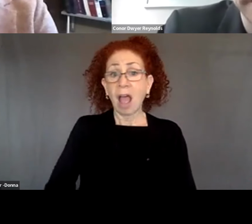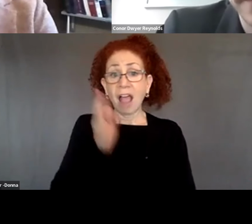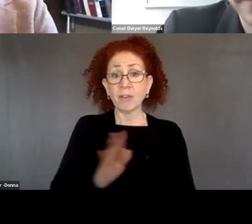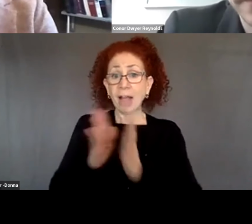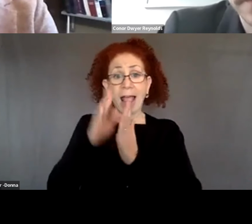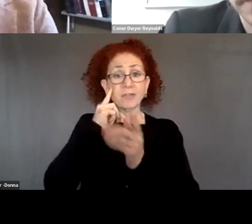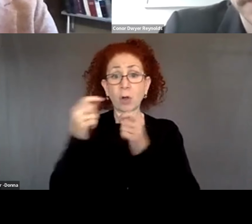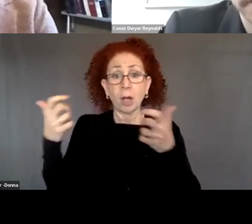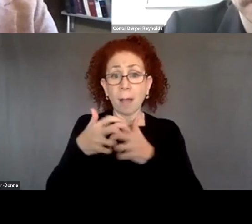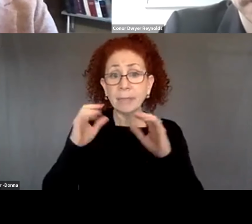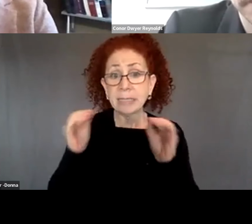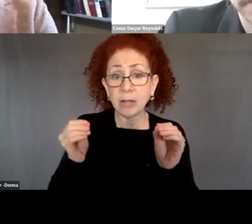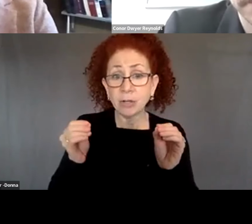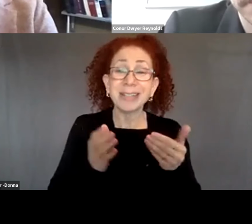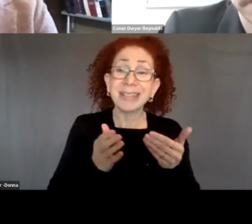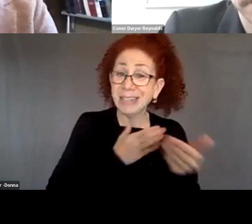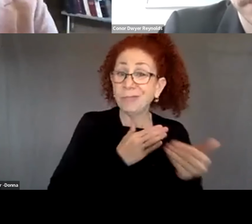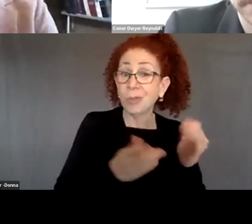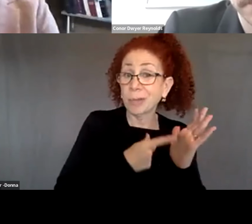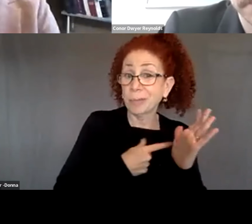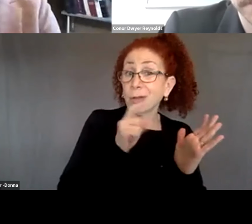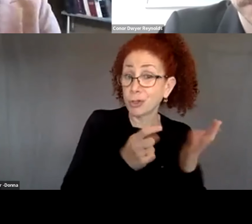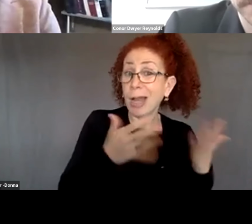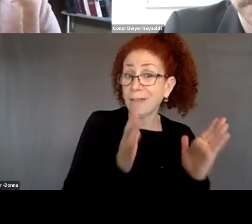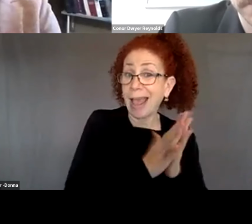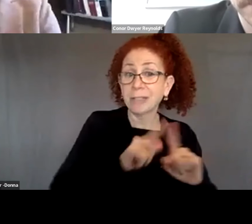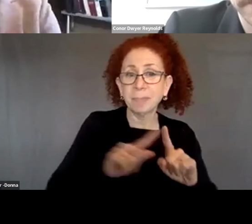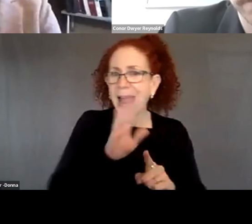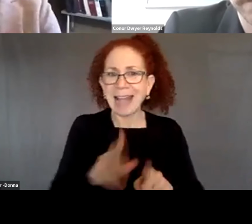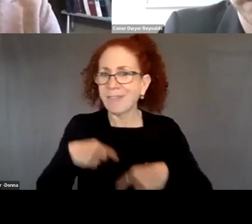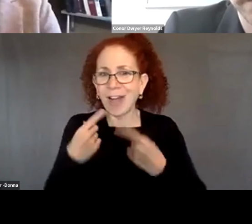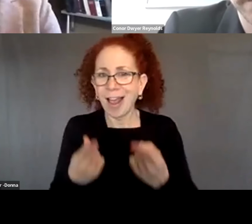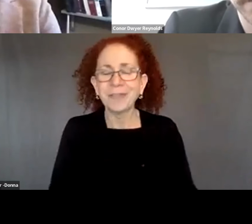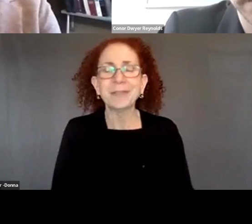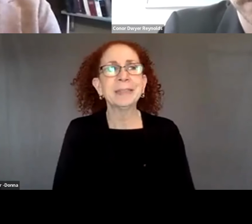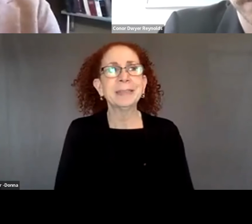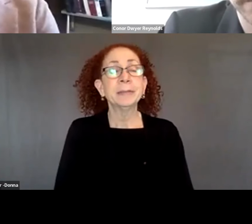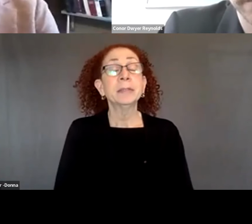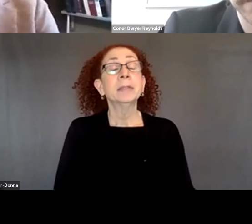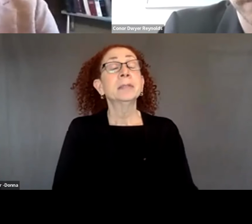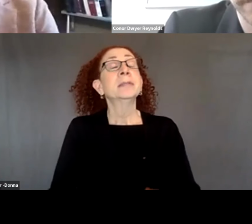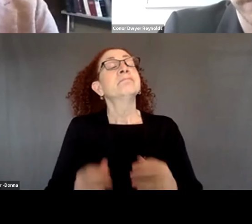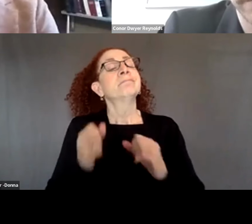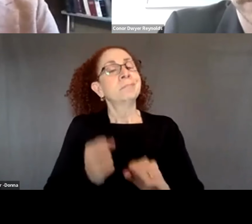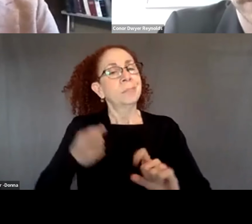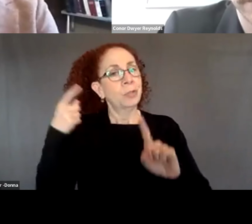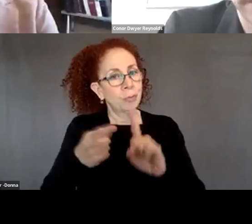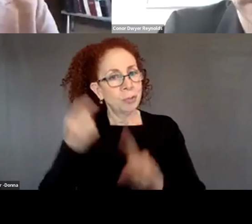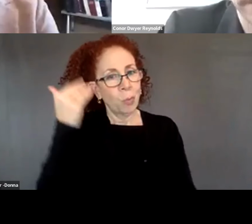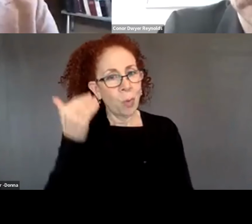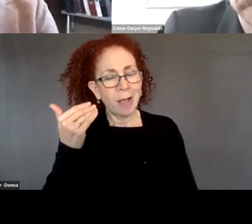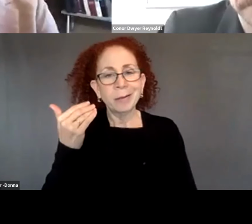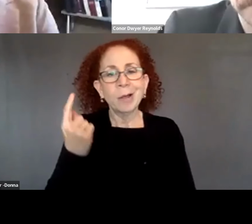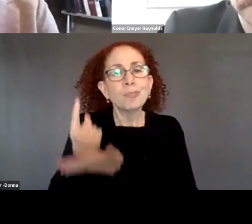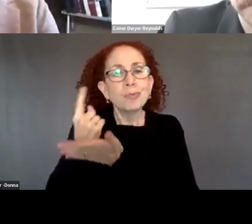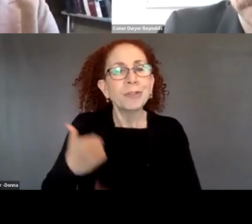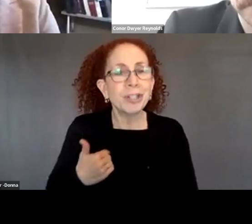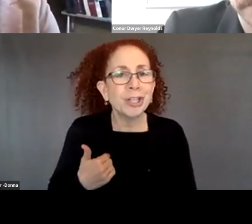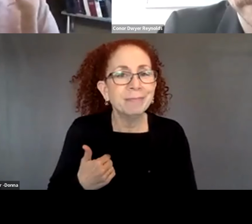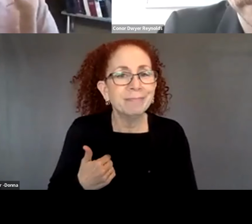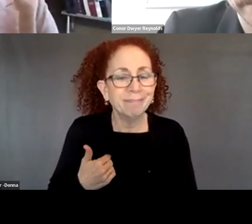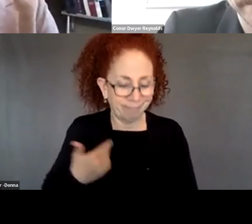accommodation, even though perhaps there are times I should have. And because most fundamentally, I have the privilege of moving through the